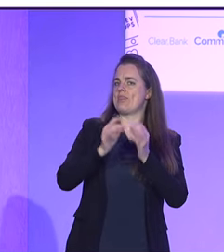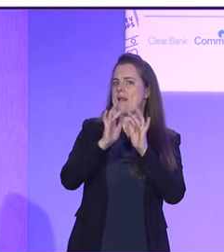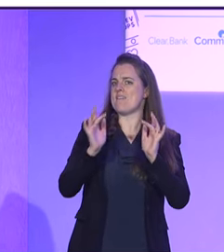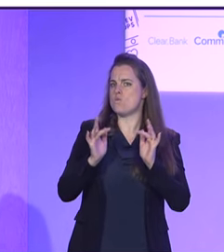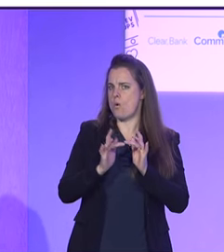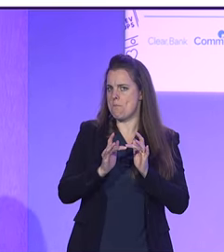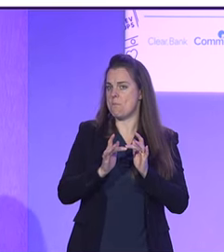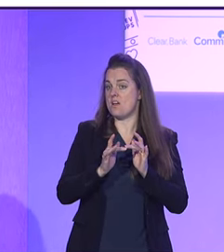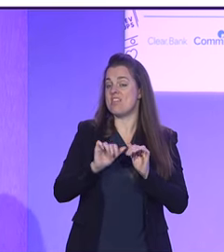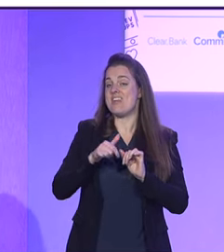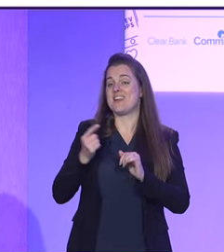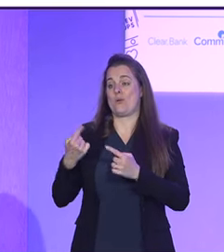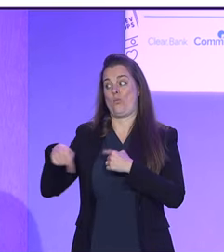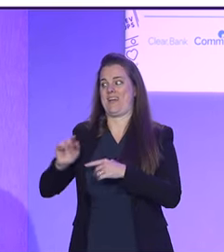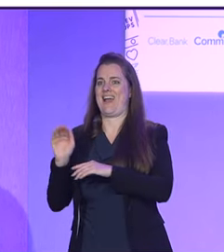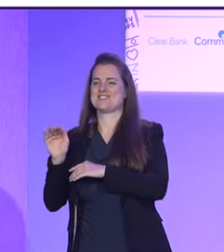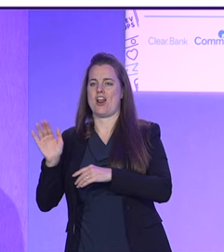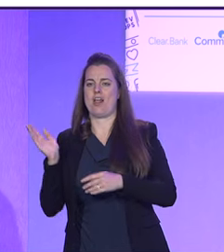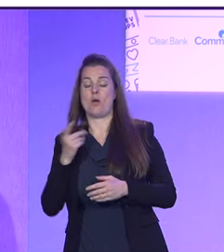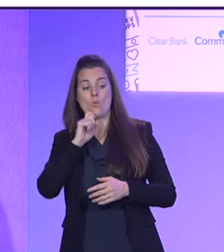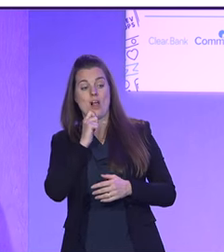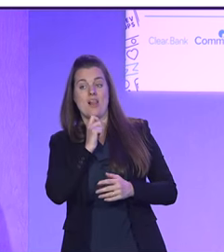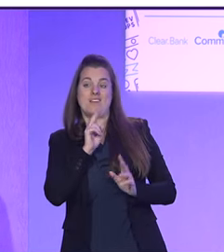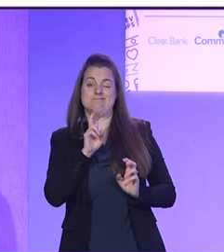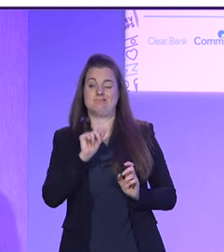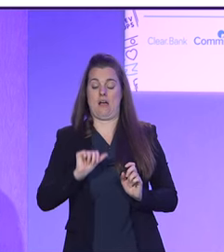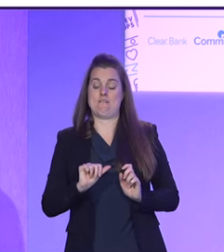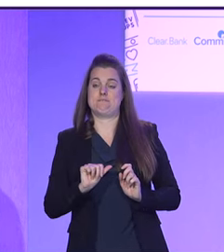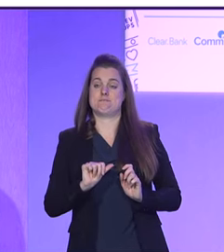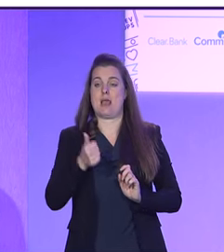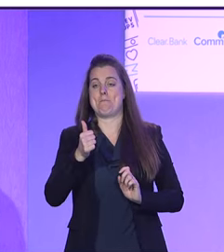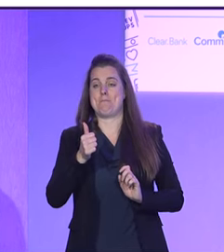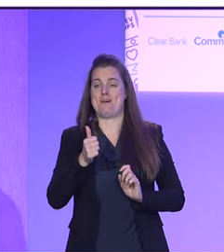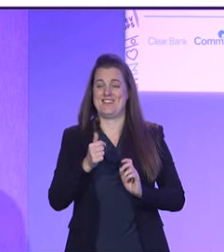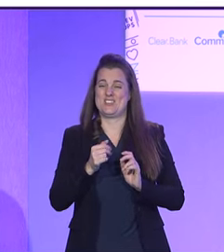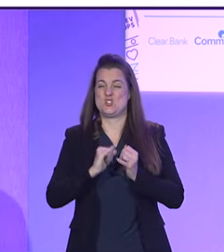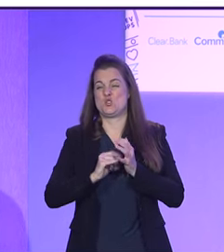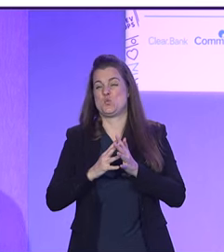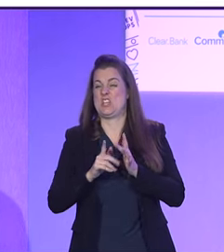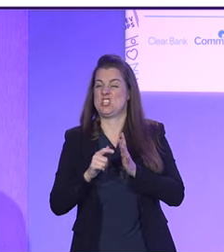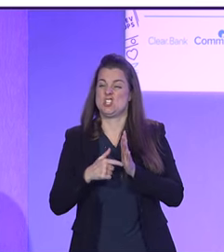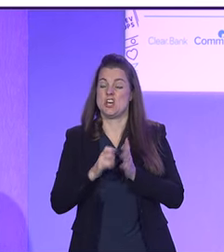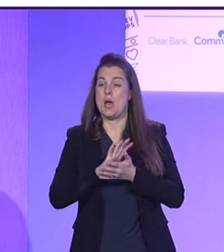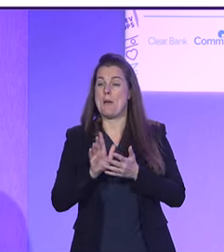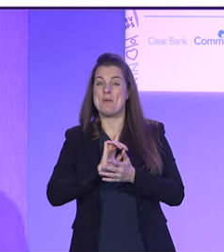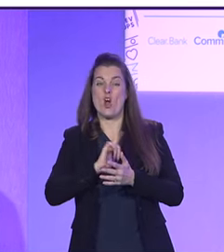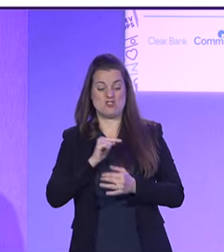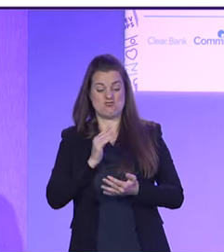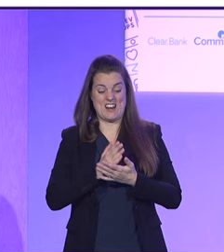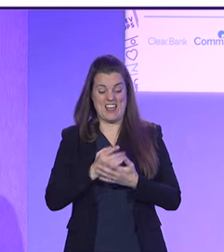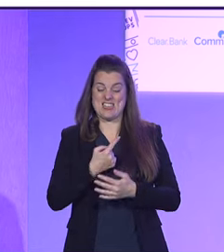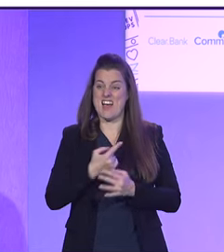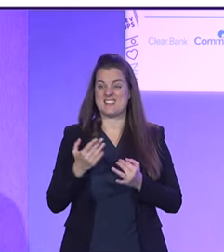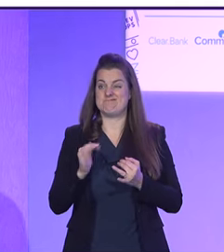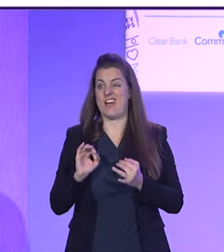then what we would do would just flip the switch, because really, on the technical level, this hack was just kind of like a